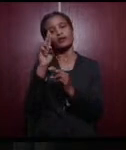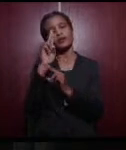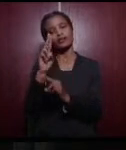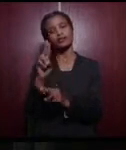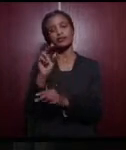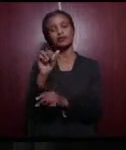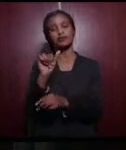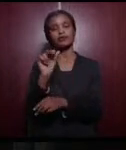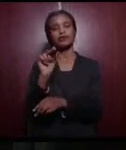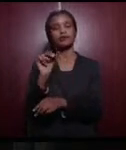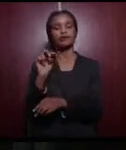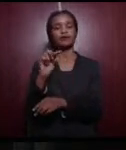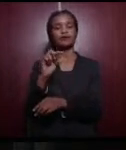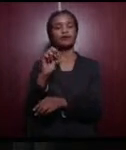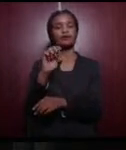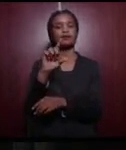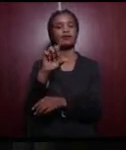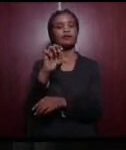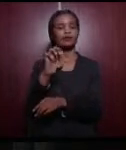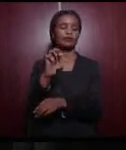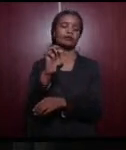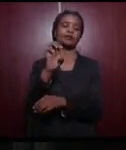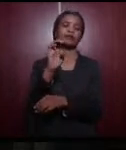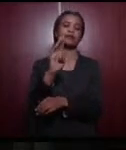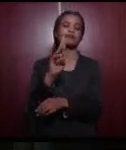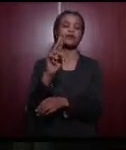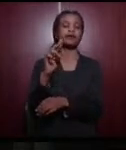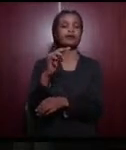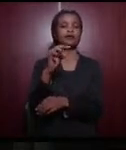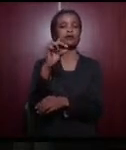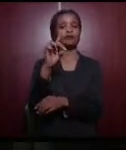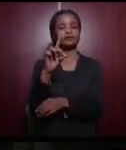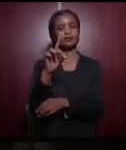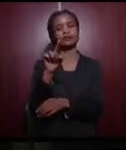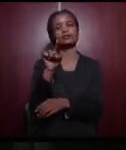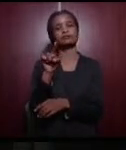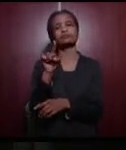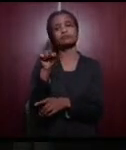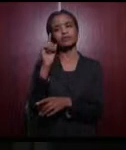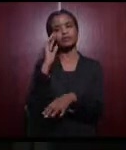you made it that you join our meeting. Thank you so much.